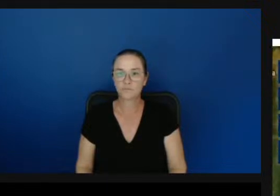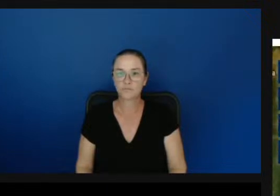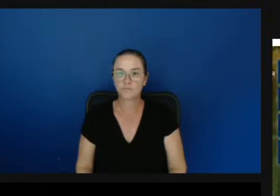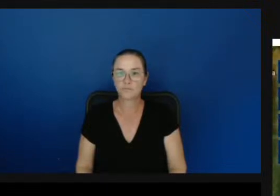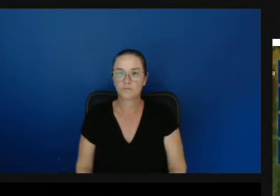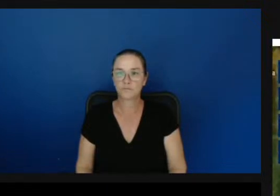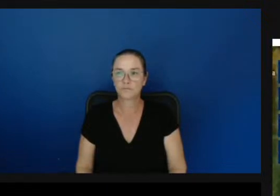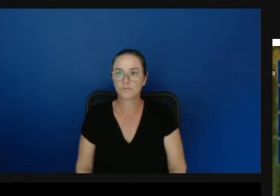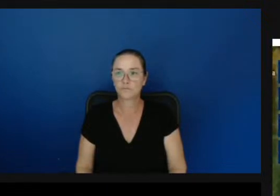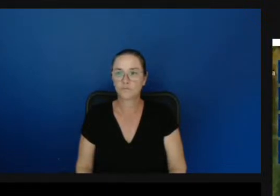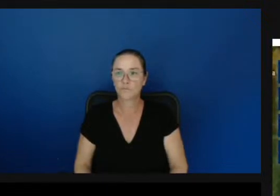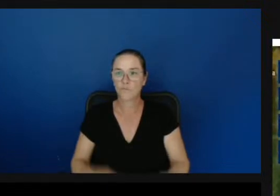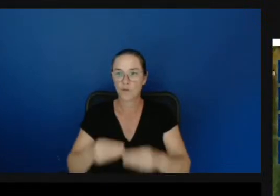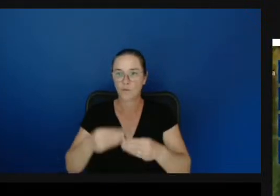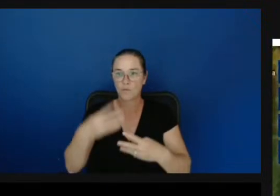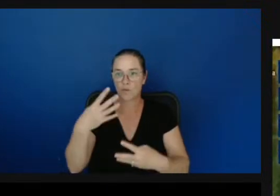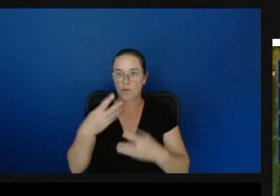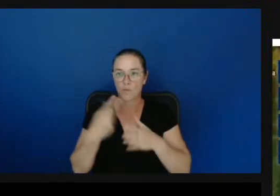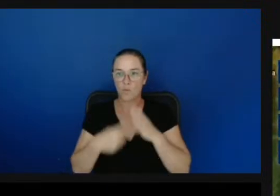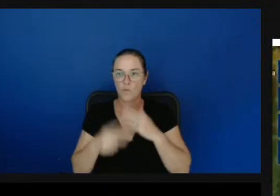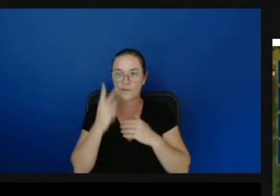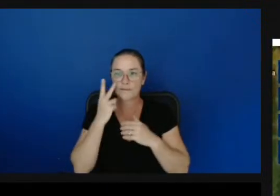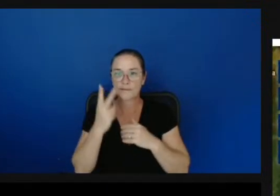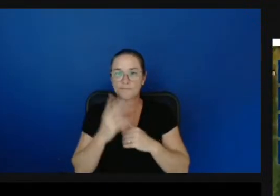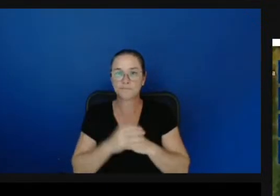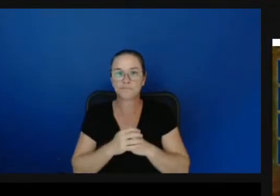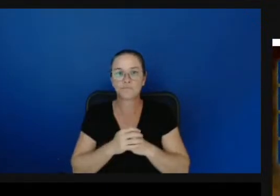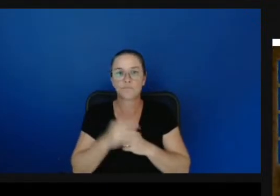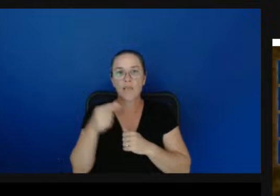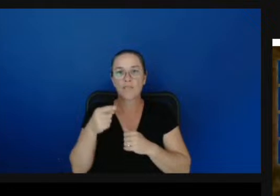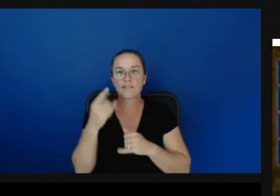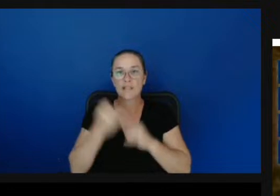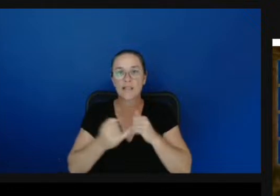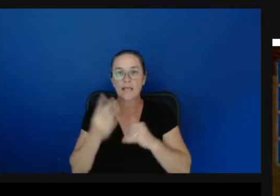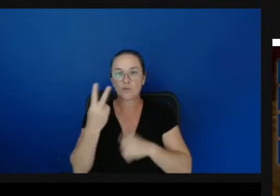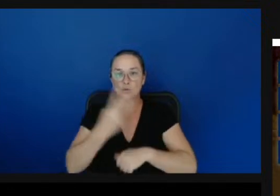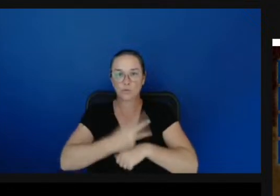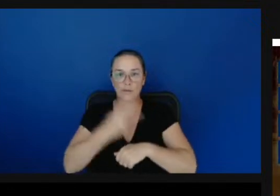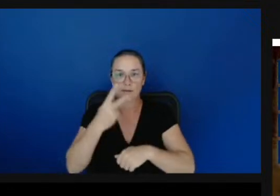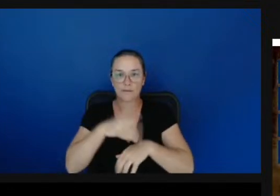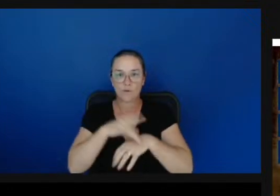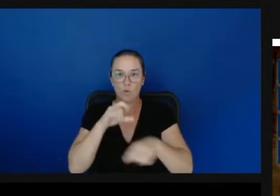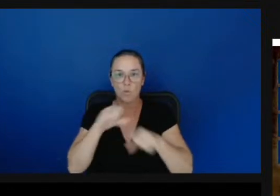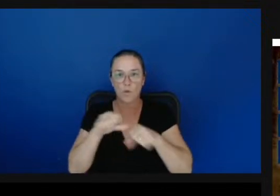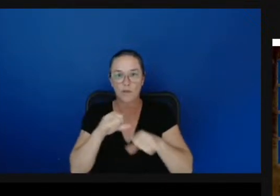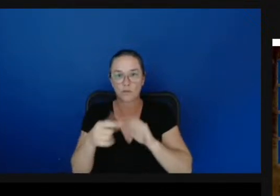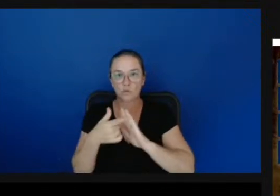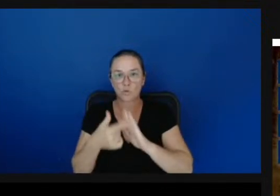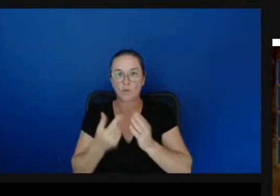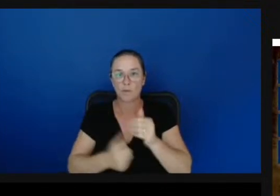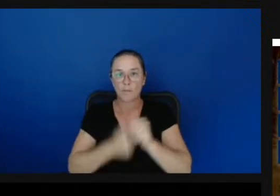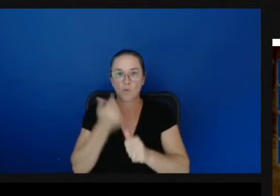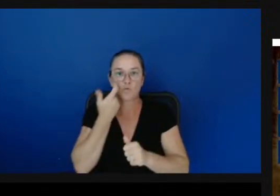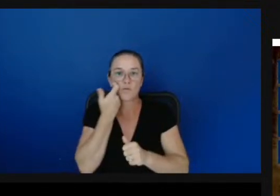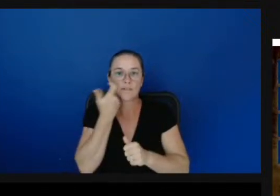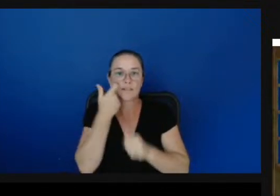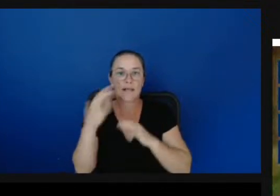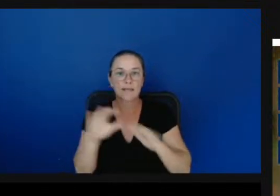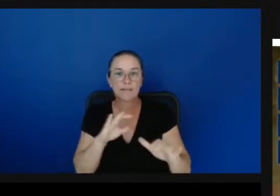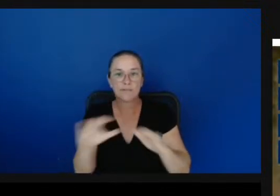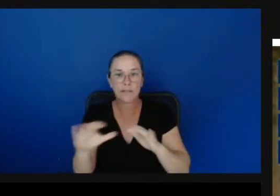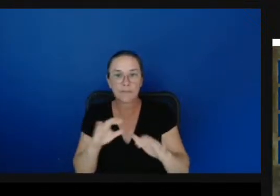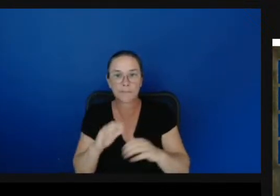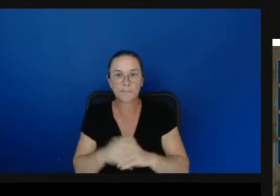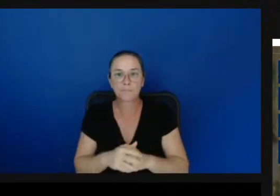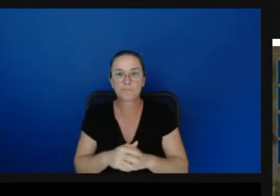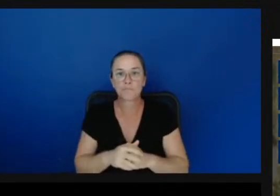and pull up what we like to see. So here's just the last 2 days of earthquakes, showing you the most recent activity. And I'll zoom